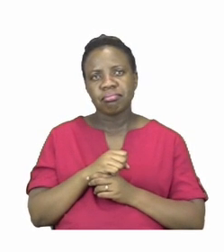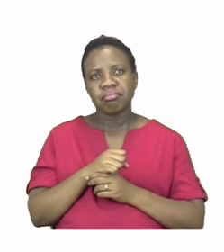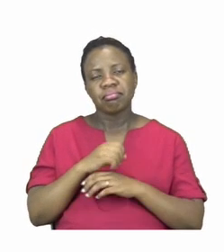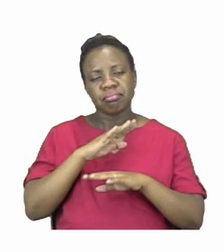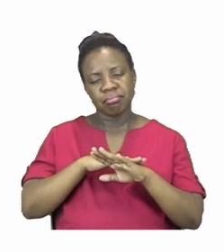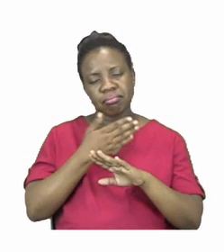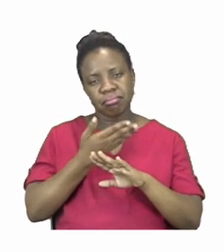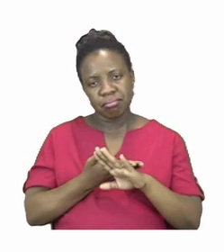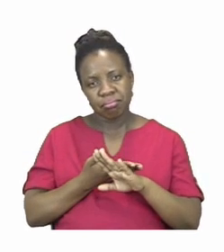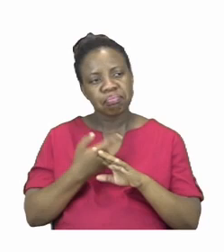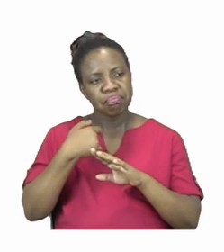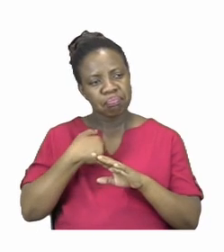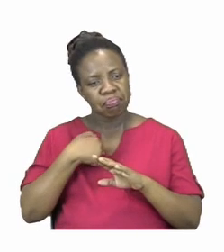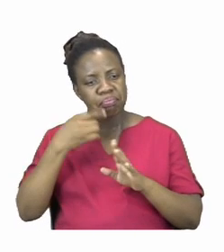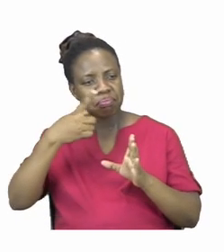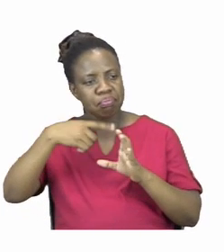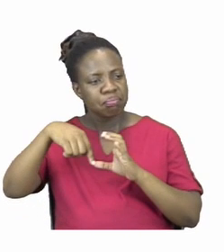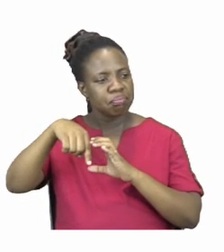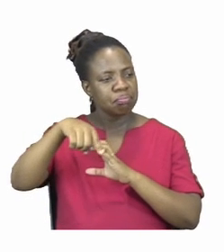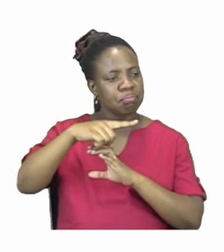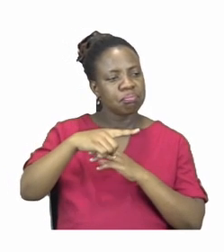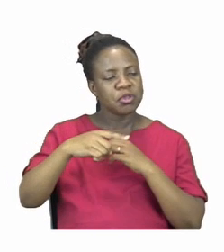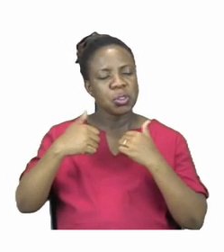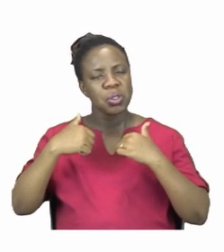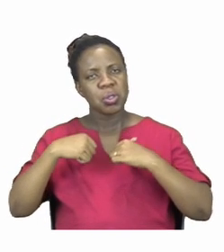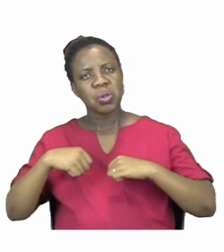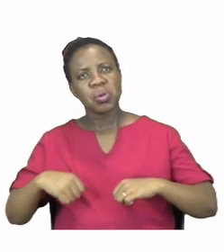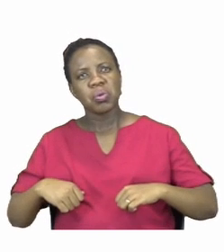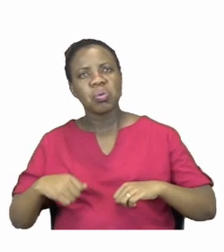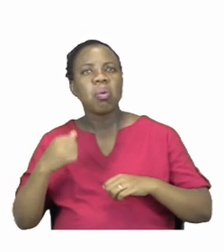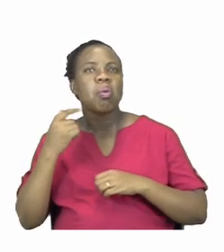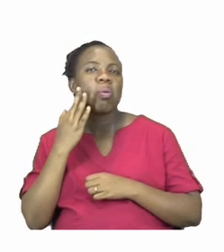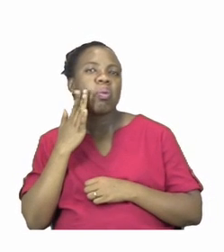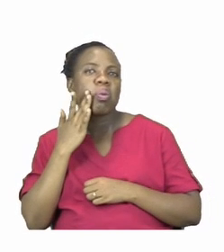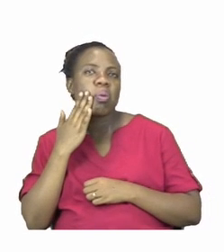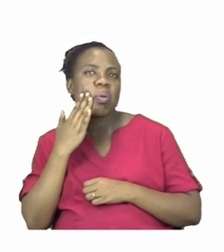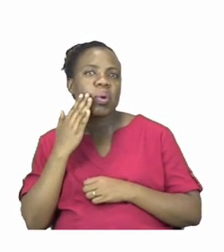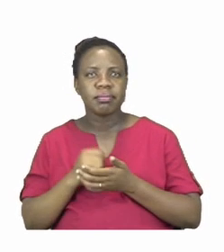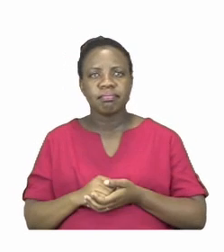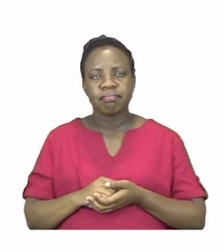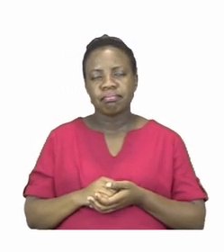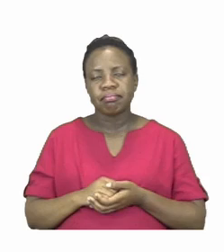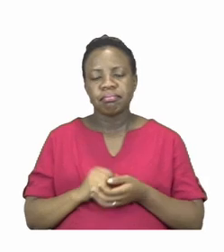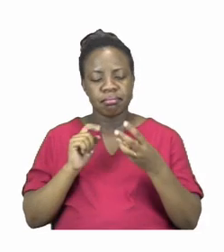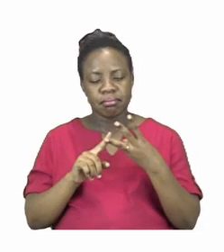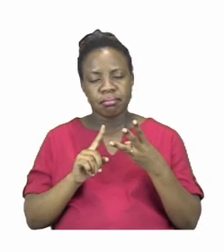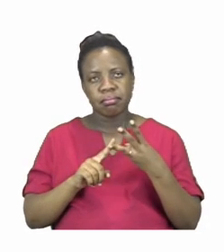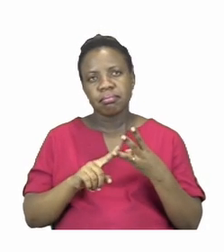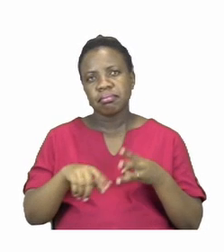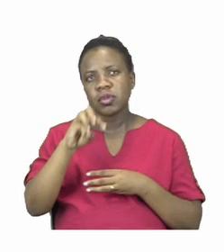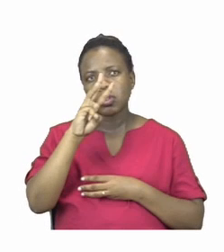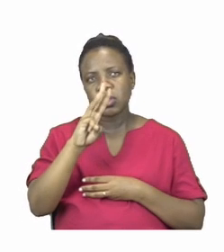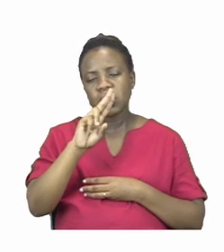If we are going to be looking at the word what, that one is for a specific thing